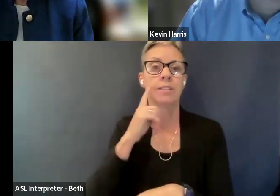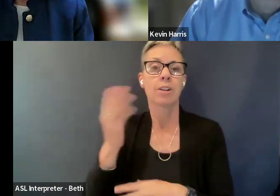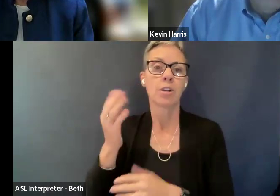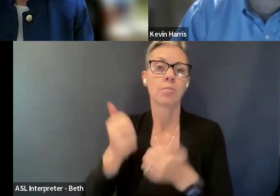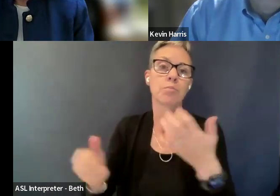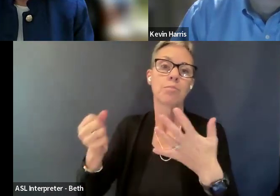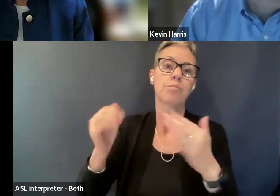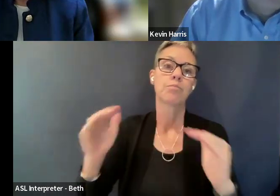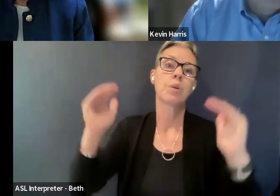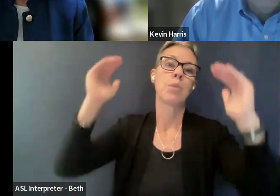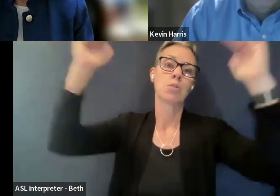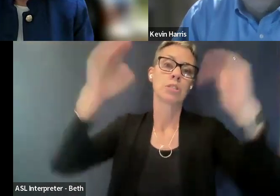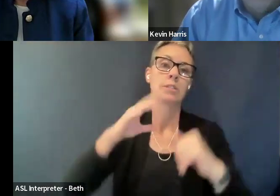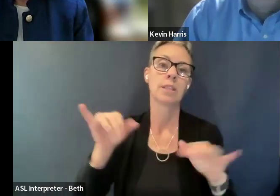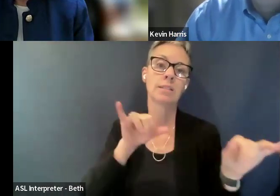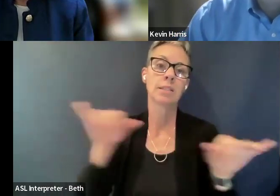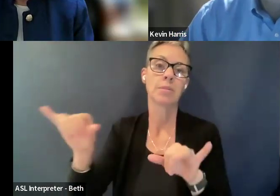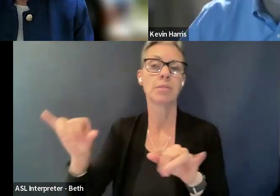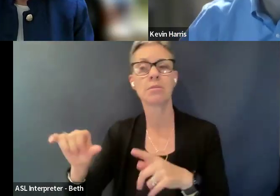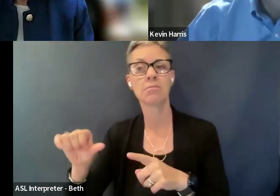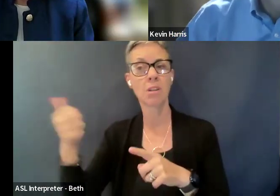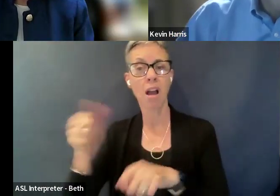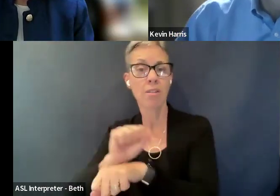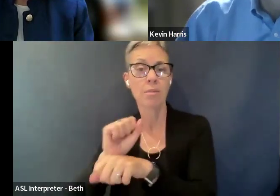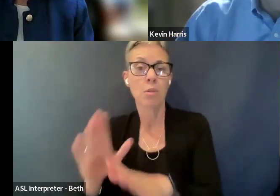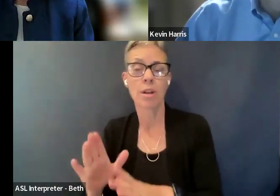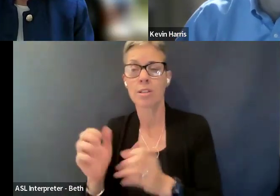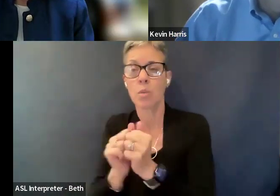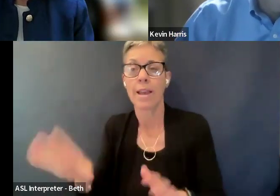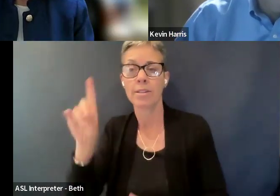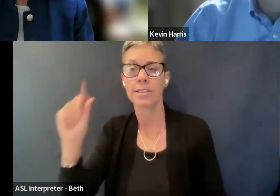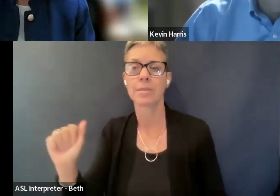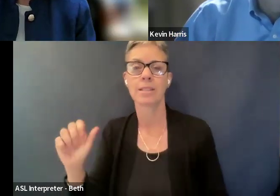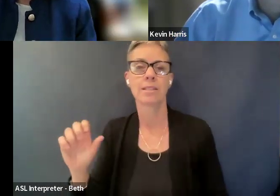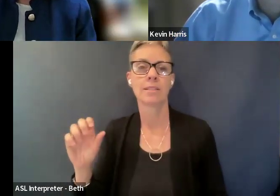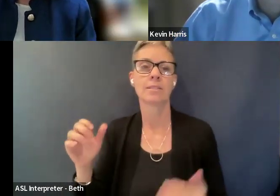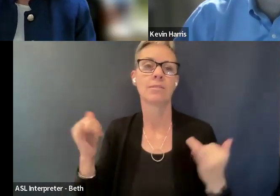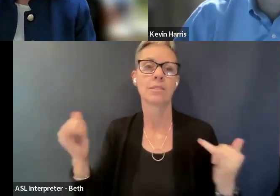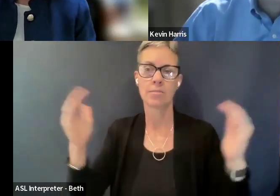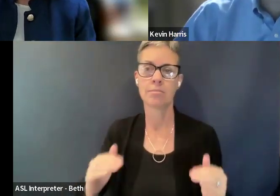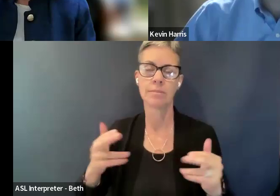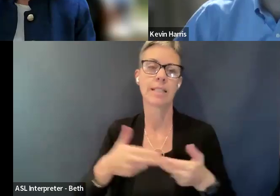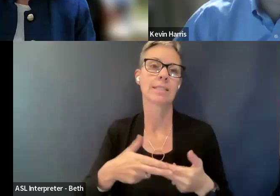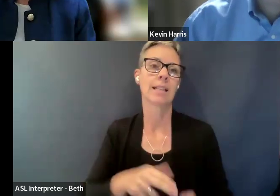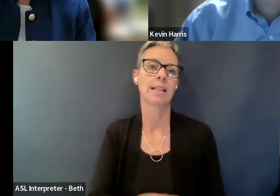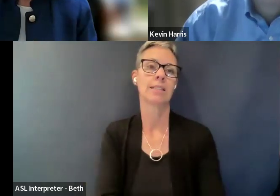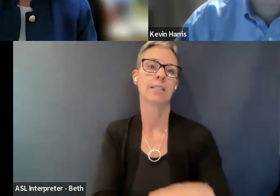other employees without disabilities in similar positions. So we're going to go into our call to action on the next slide.